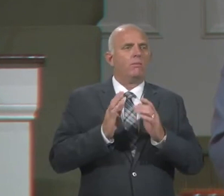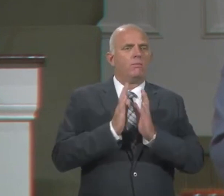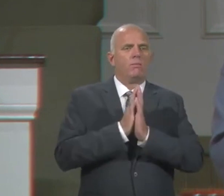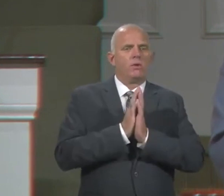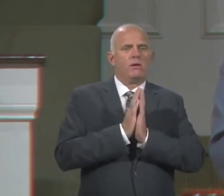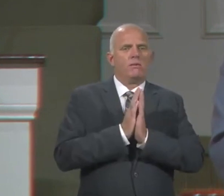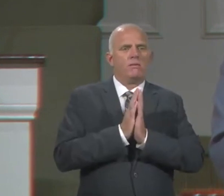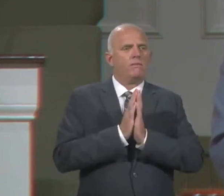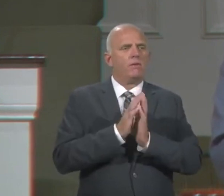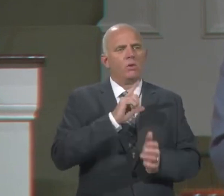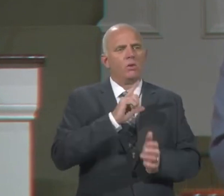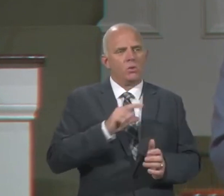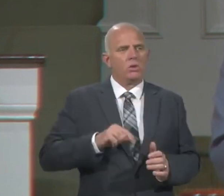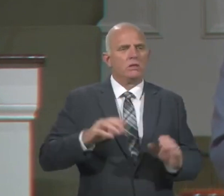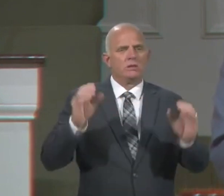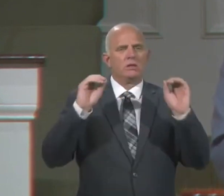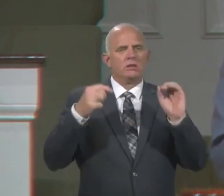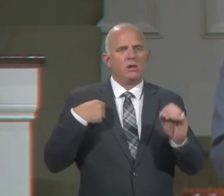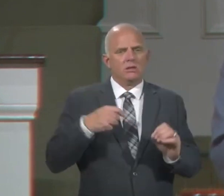teach us to pray.